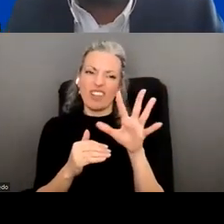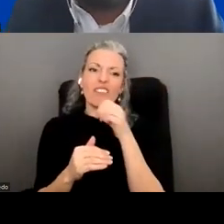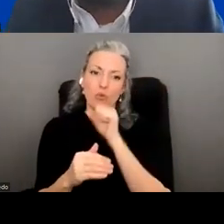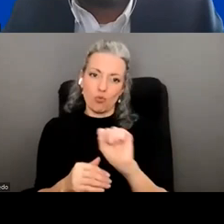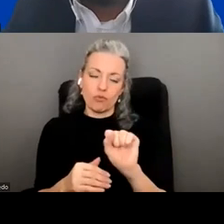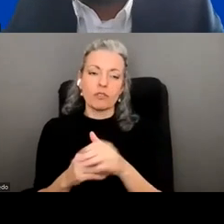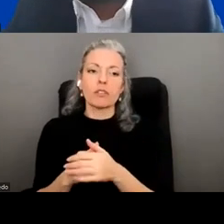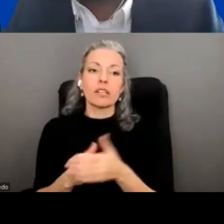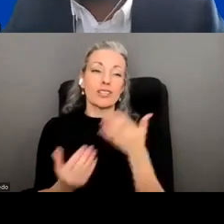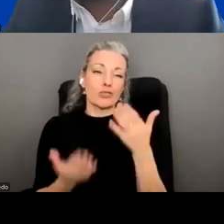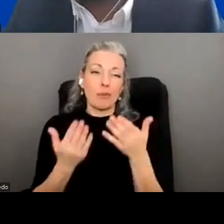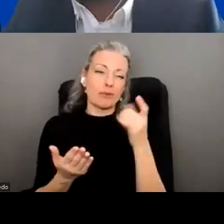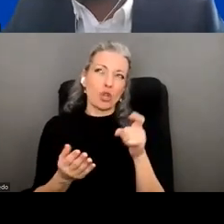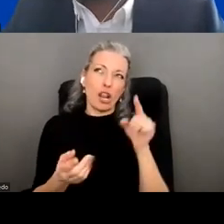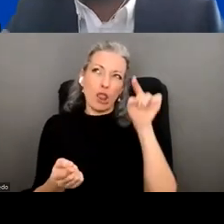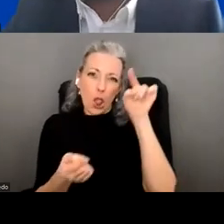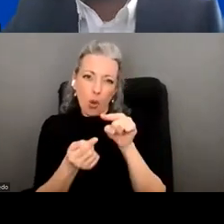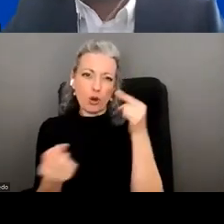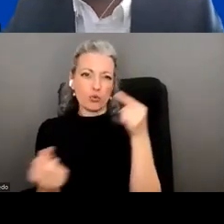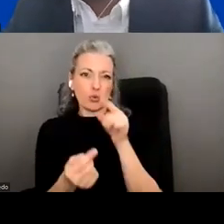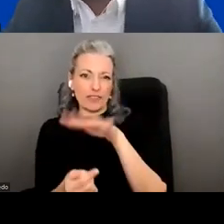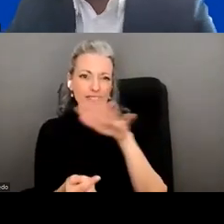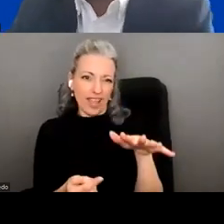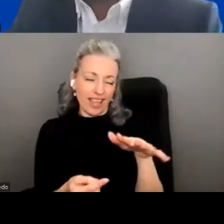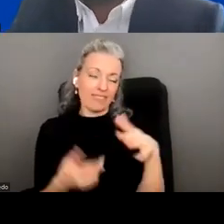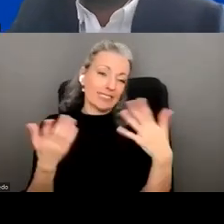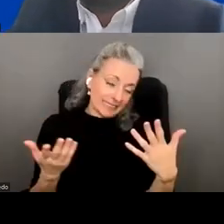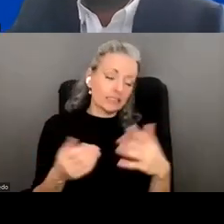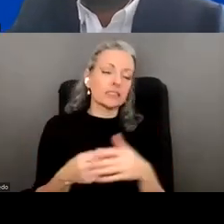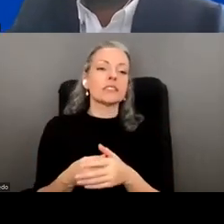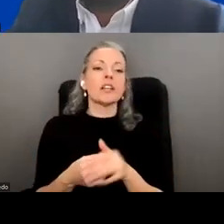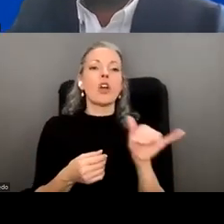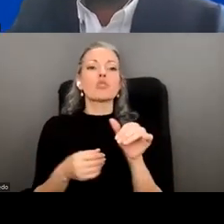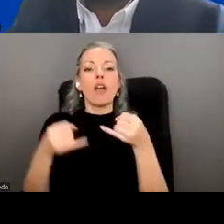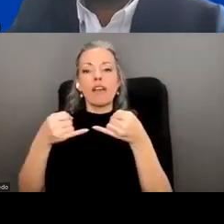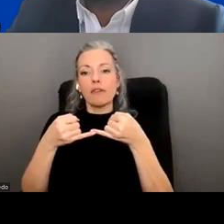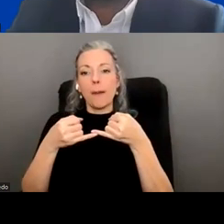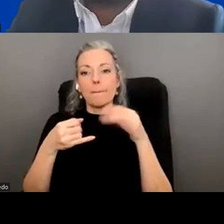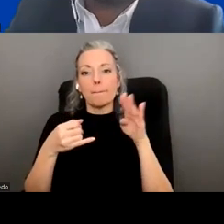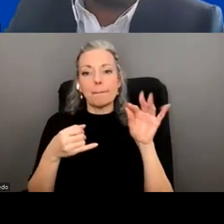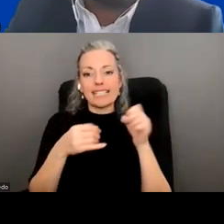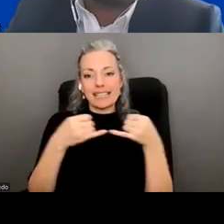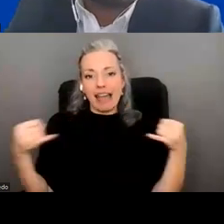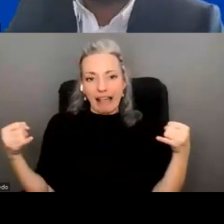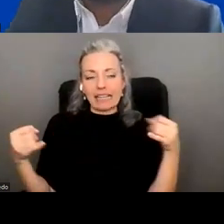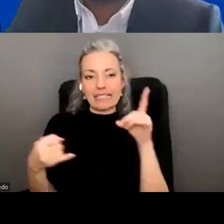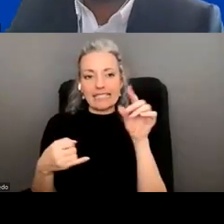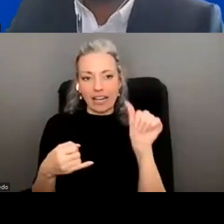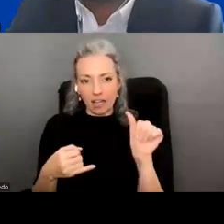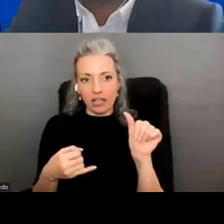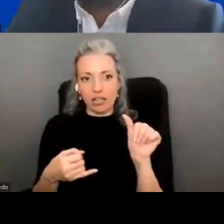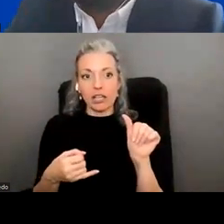down to 55. So love to hear your feedback there. And then we have baseline data. And so it's 126. Basically what that's saying